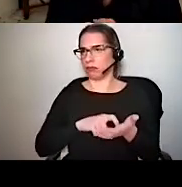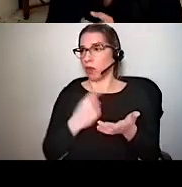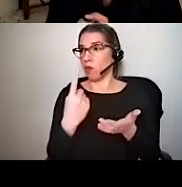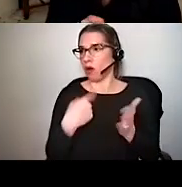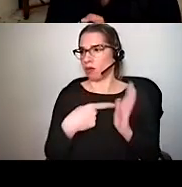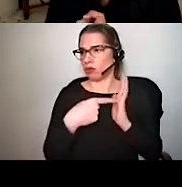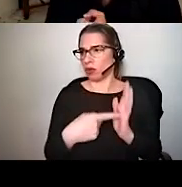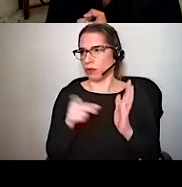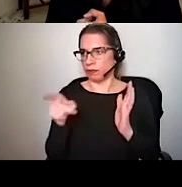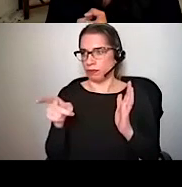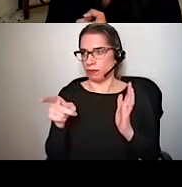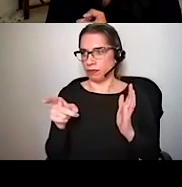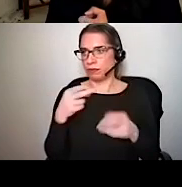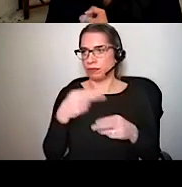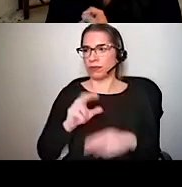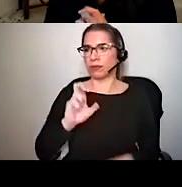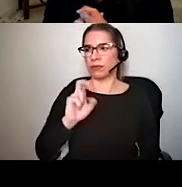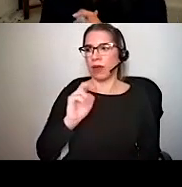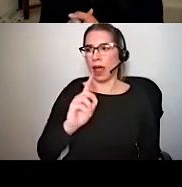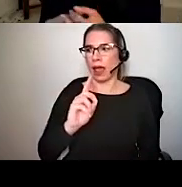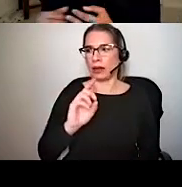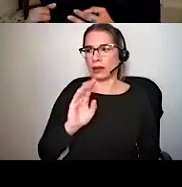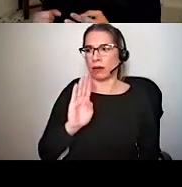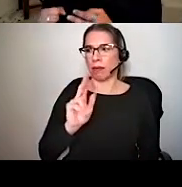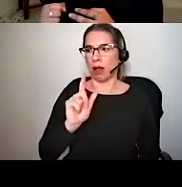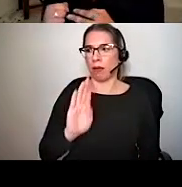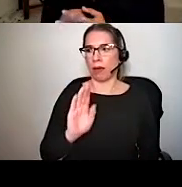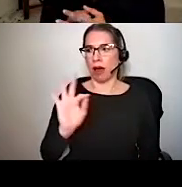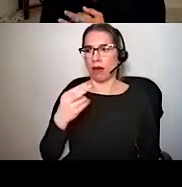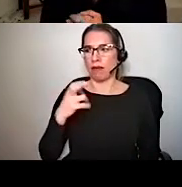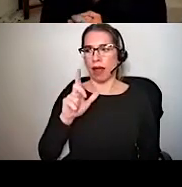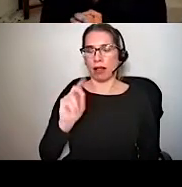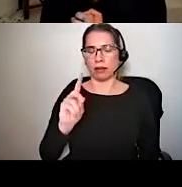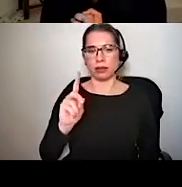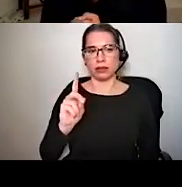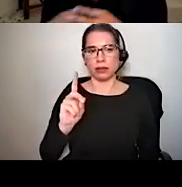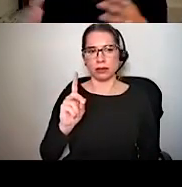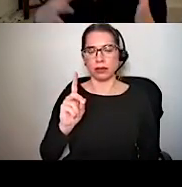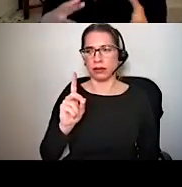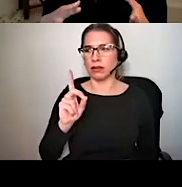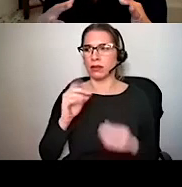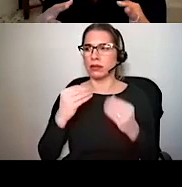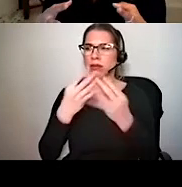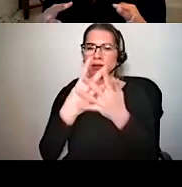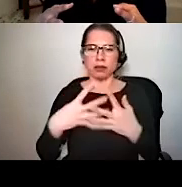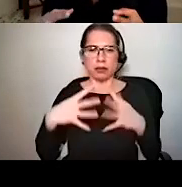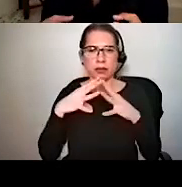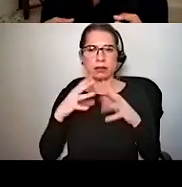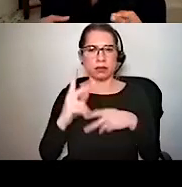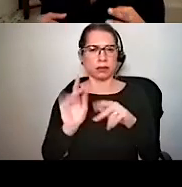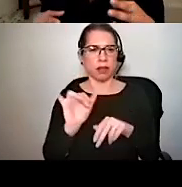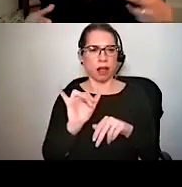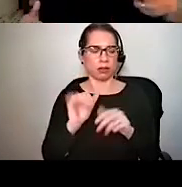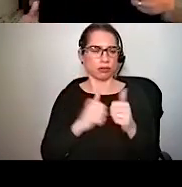This is known as the n-bolt of hell, and it is a complex net-like structure. So earlier, we spoke about